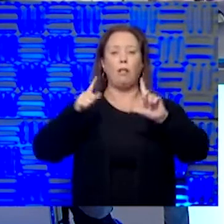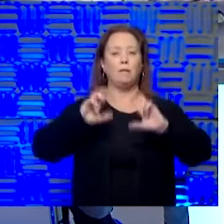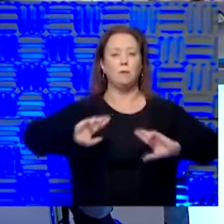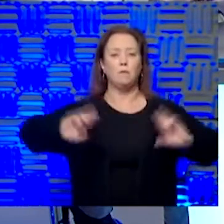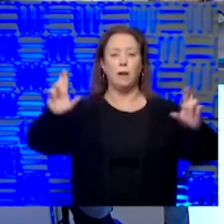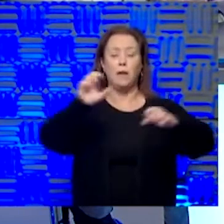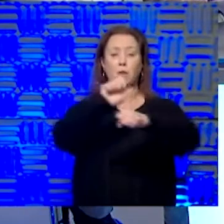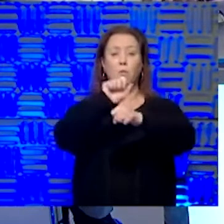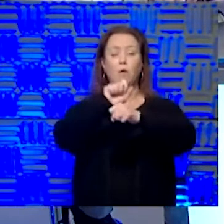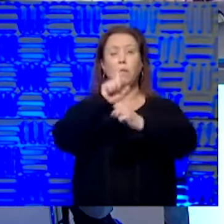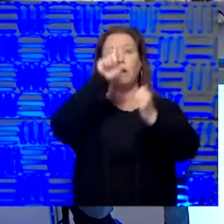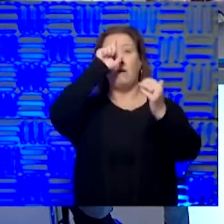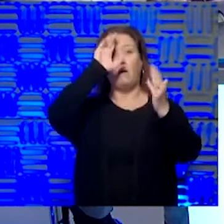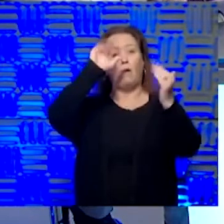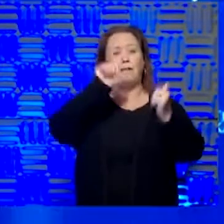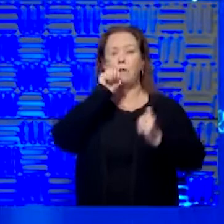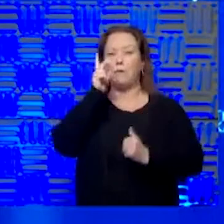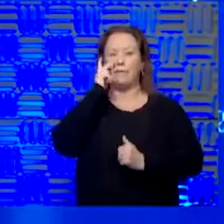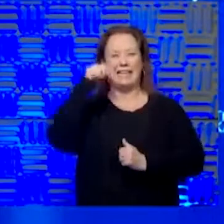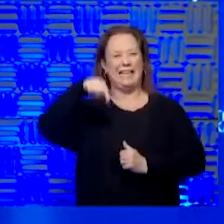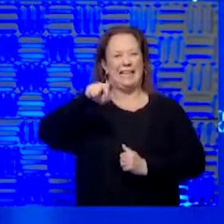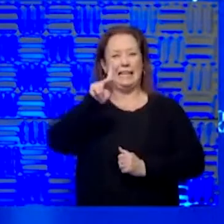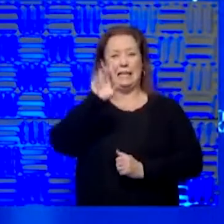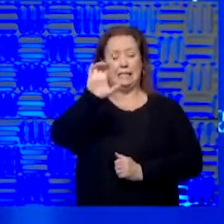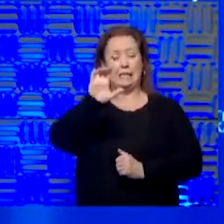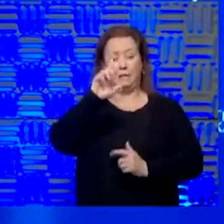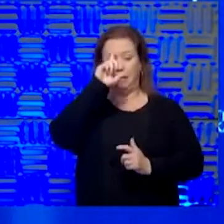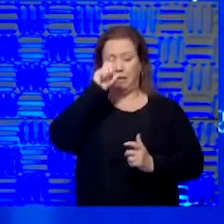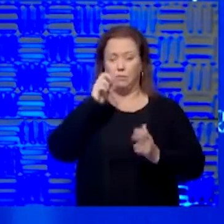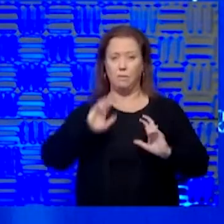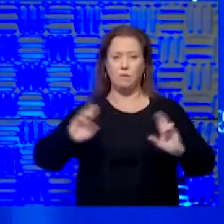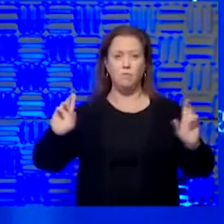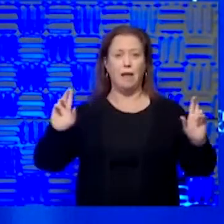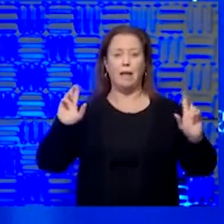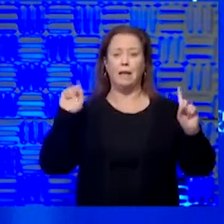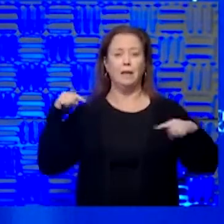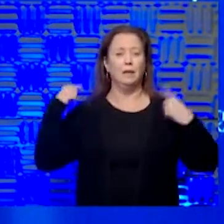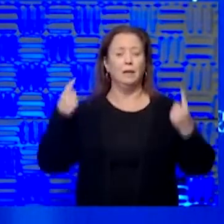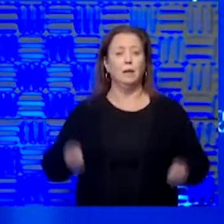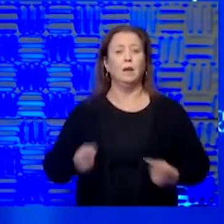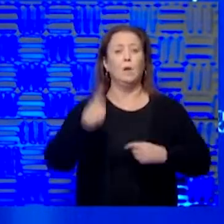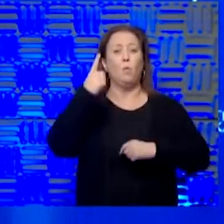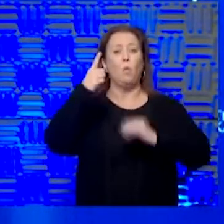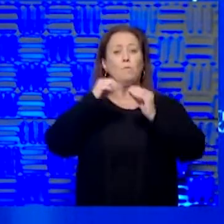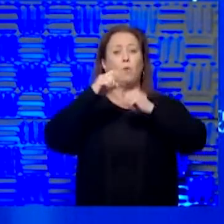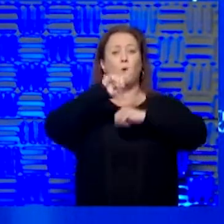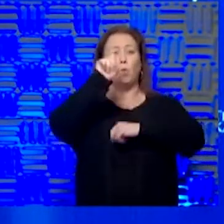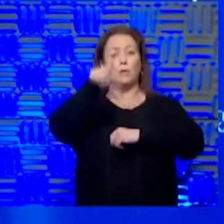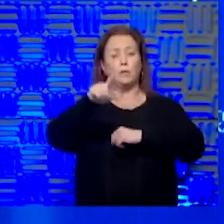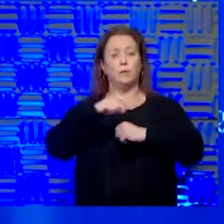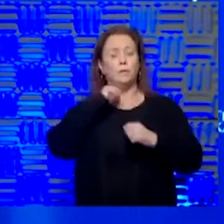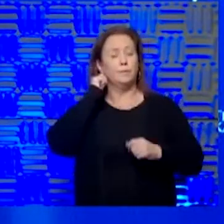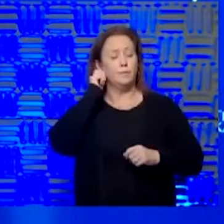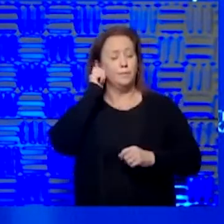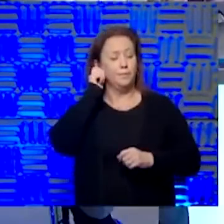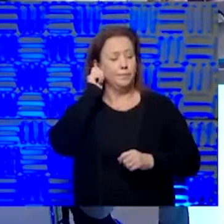not going to see that in Kansas City, because I think all the measures we have in place have really worked. Time for one more question.